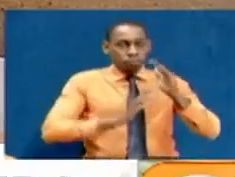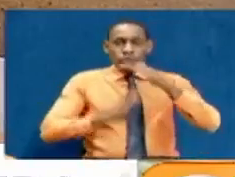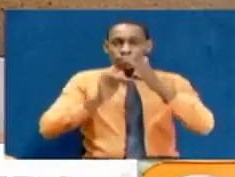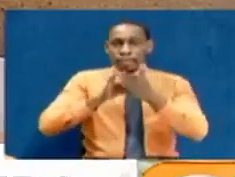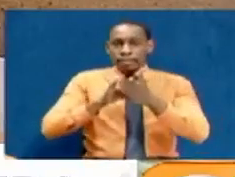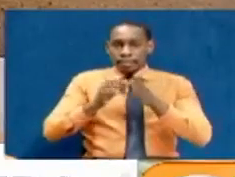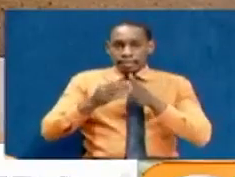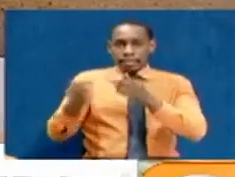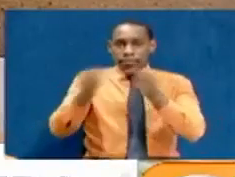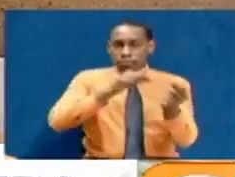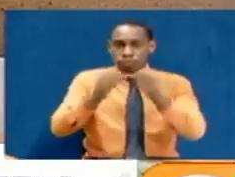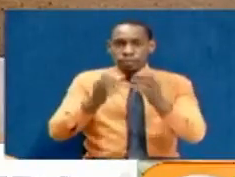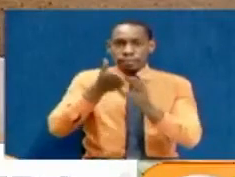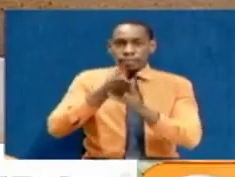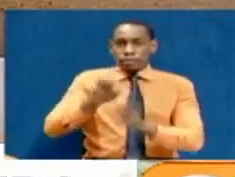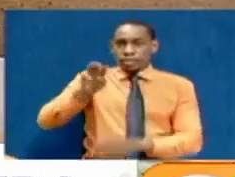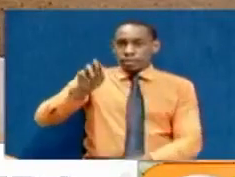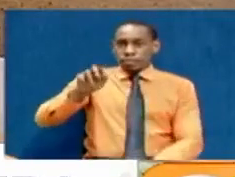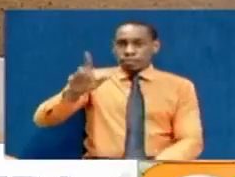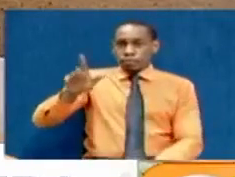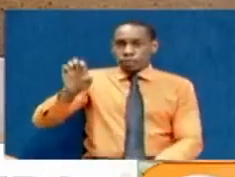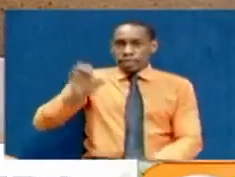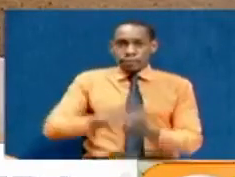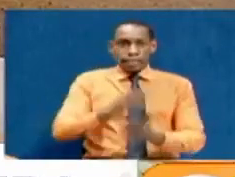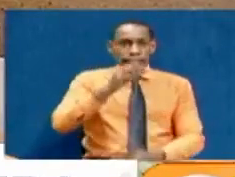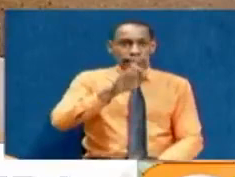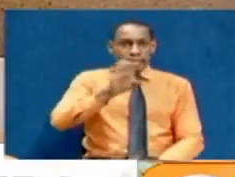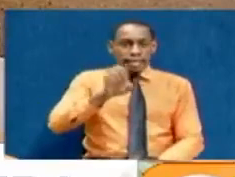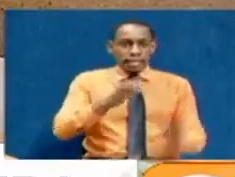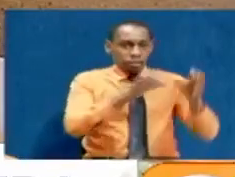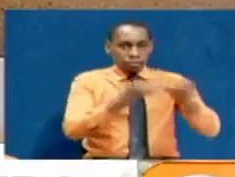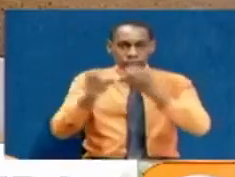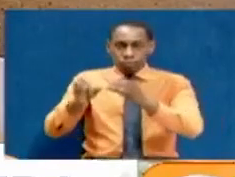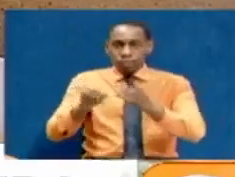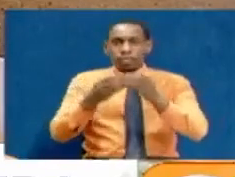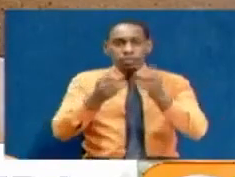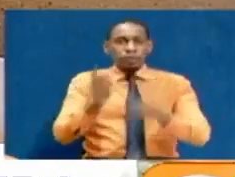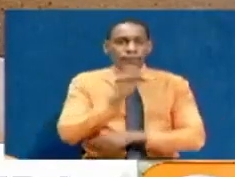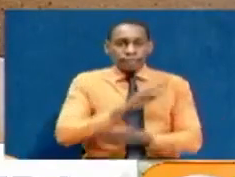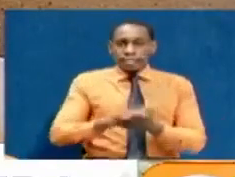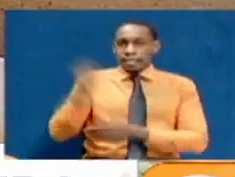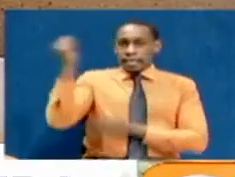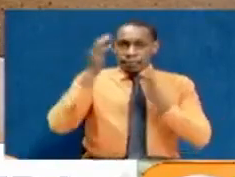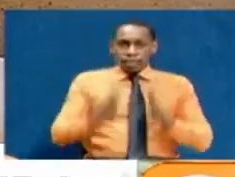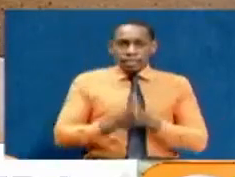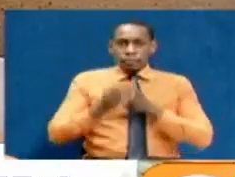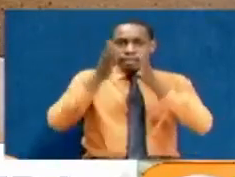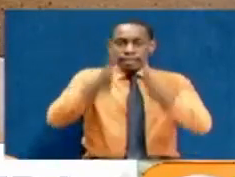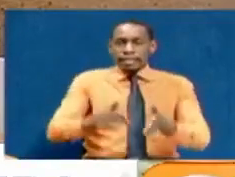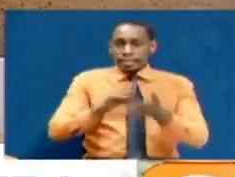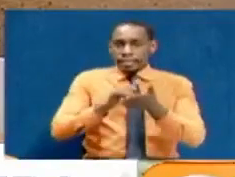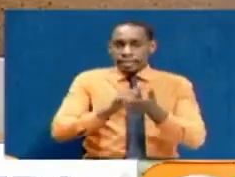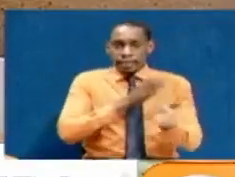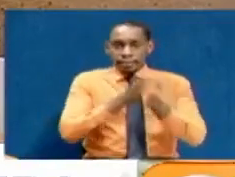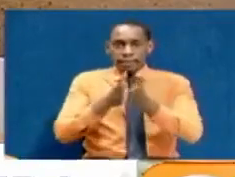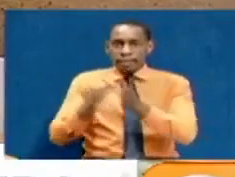been fueling the conflict between the Murule and Gare clans were brought up and resolved. Politicians and leaders who have been